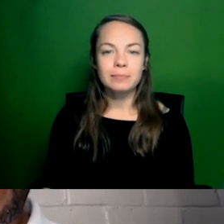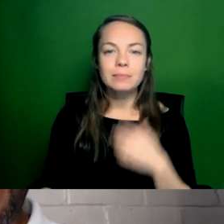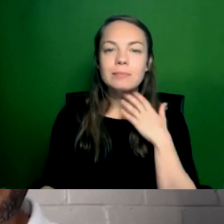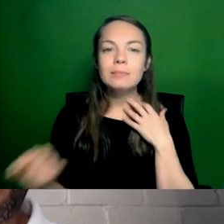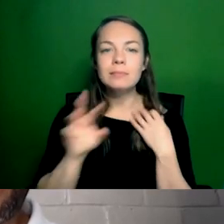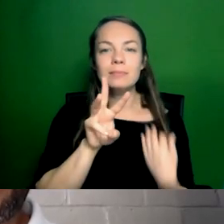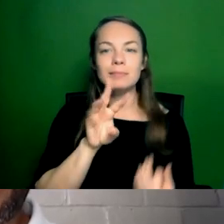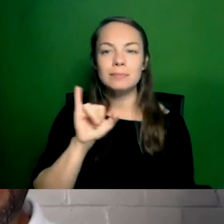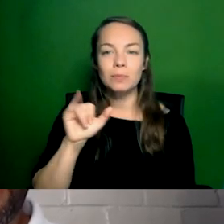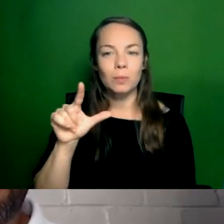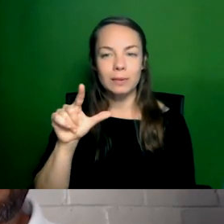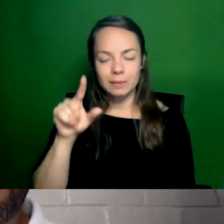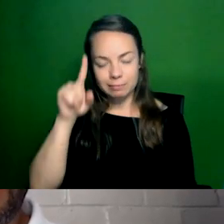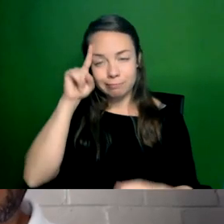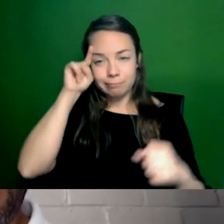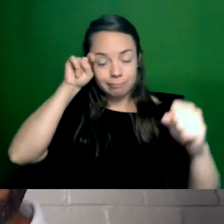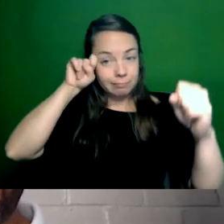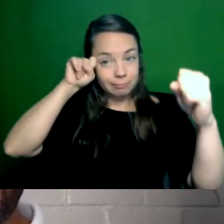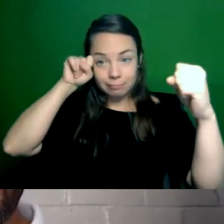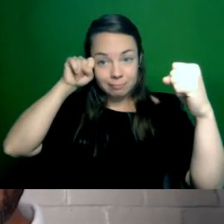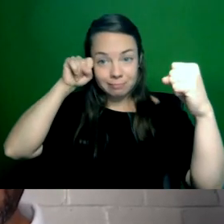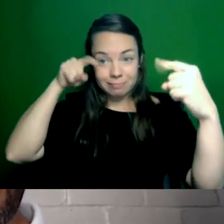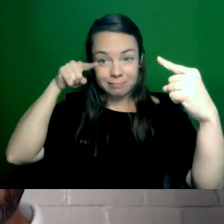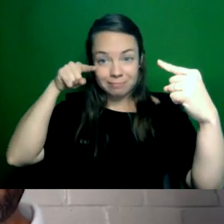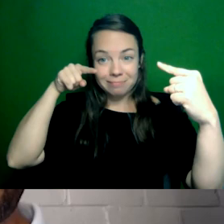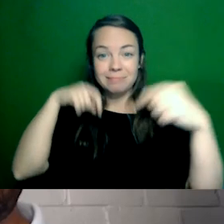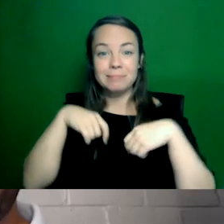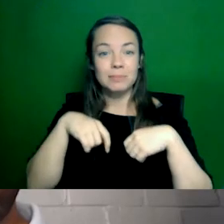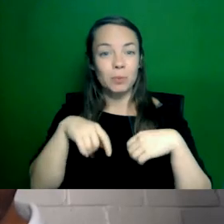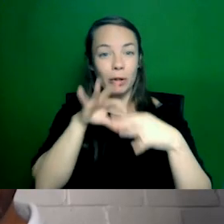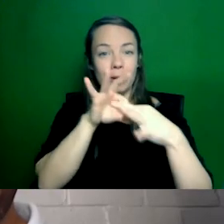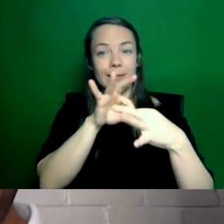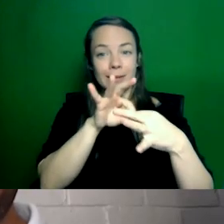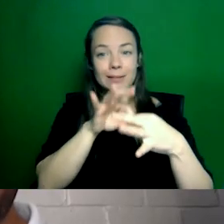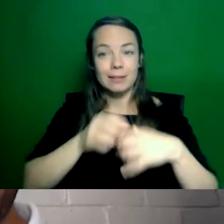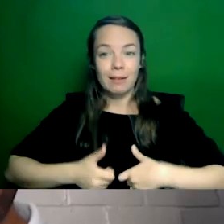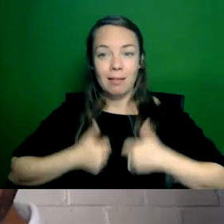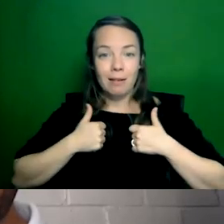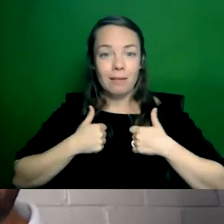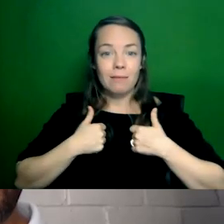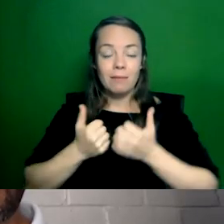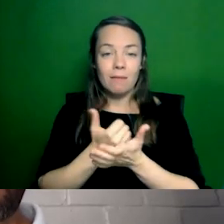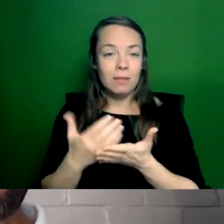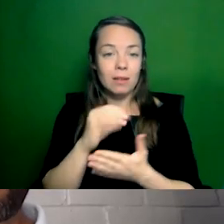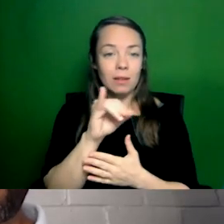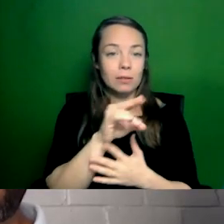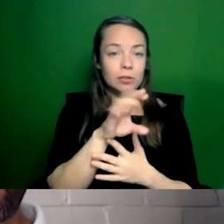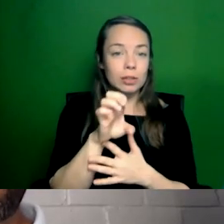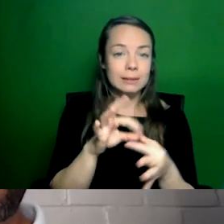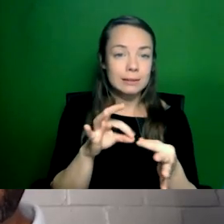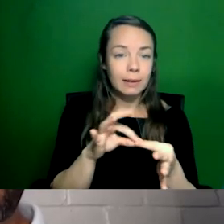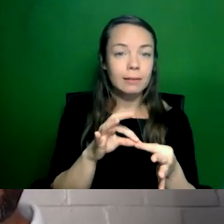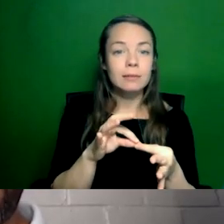We're connected in life through all of those channels that Jesse had mentioned,